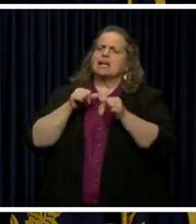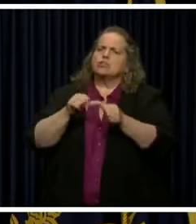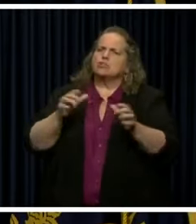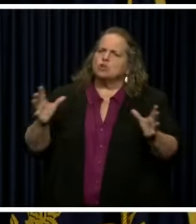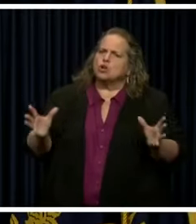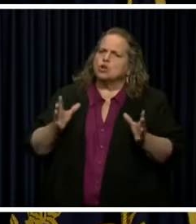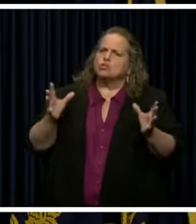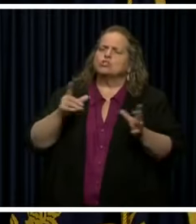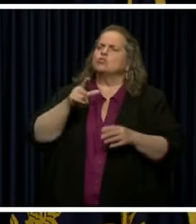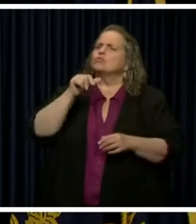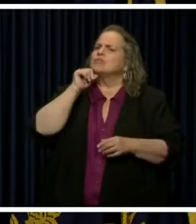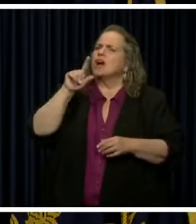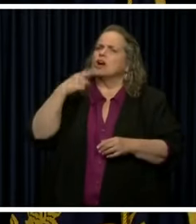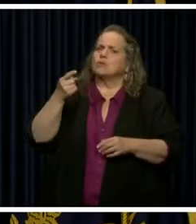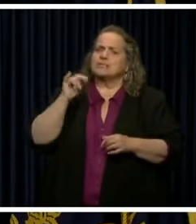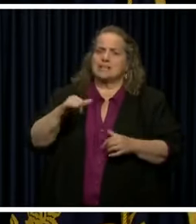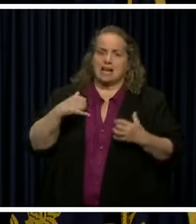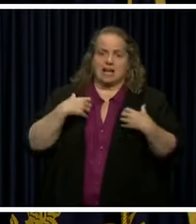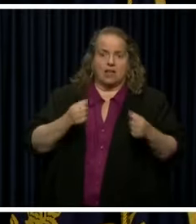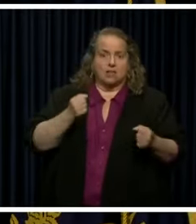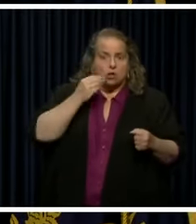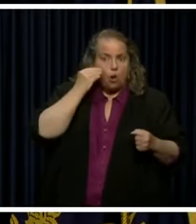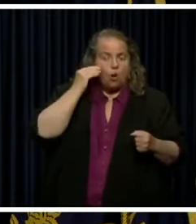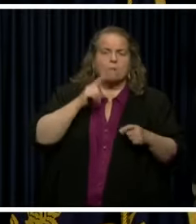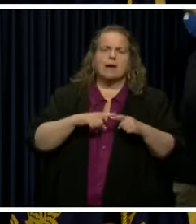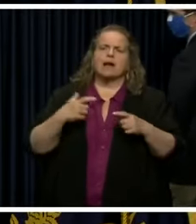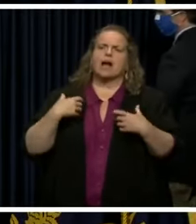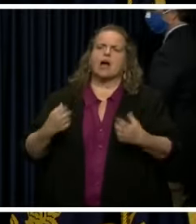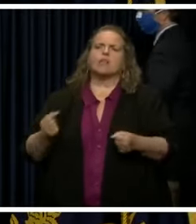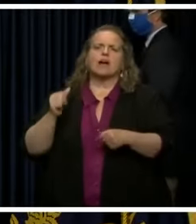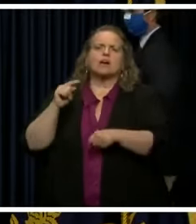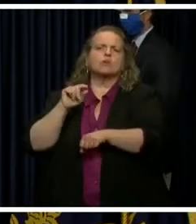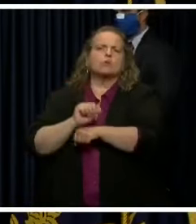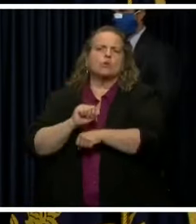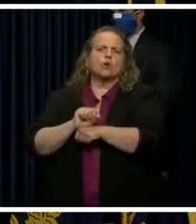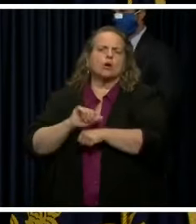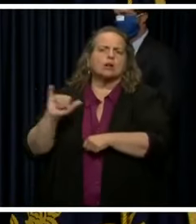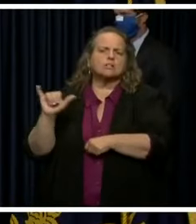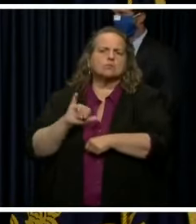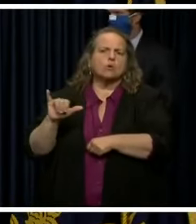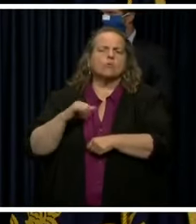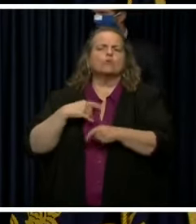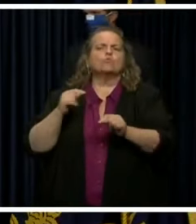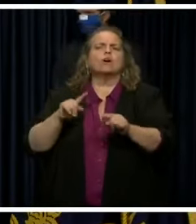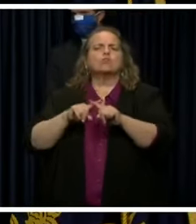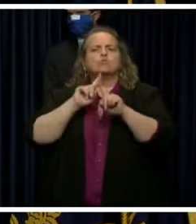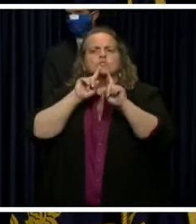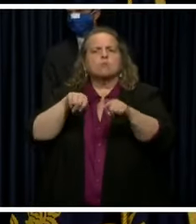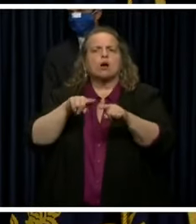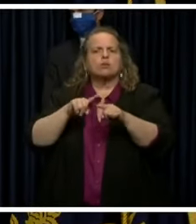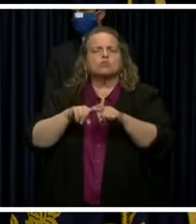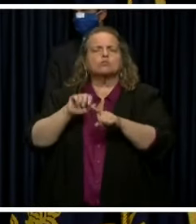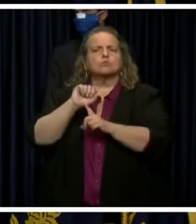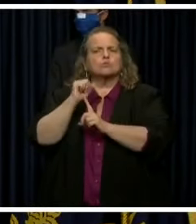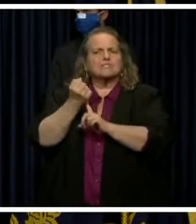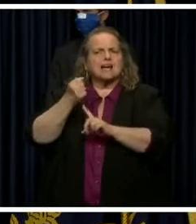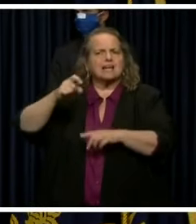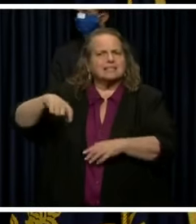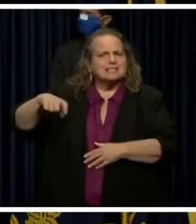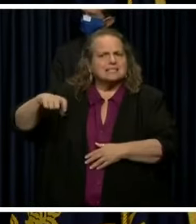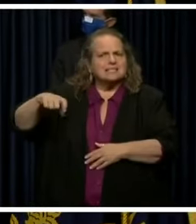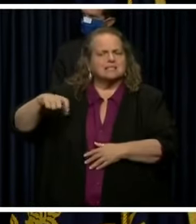stay not only healthy at home when you're able, but certainly healthy at work now that we're trying to respond to society's needs to return to some kinds